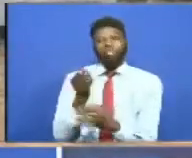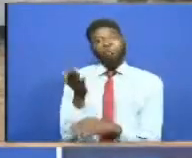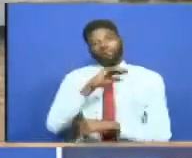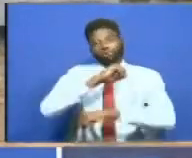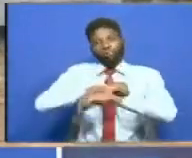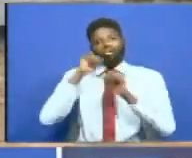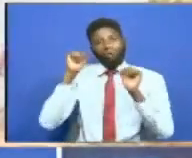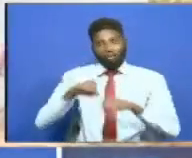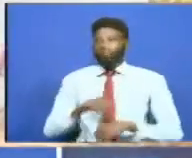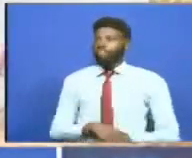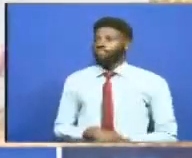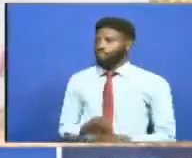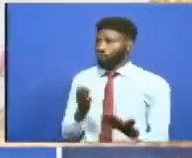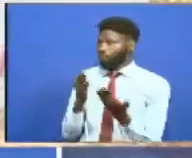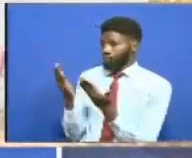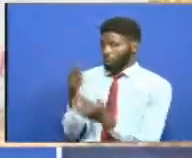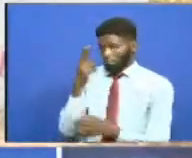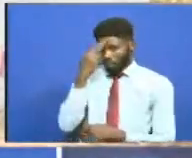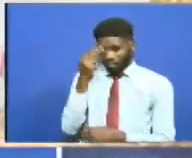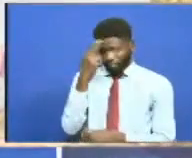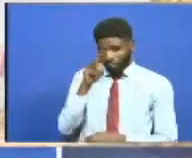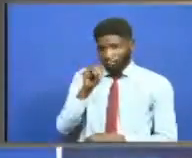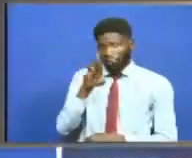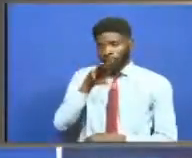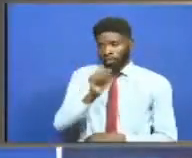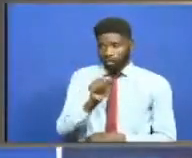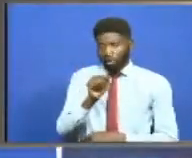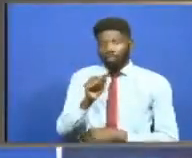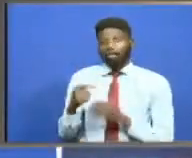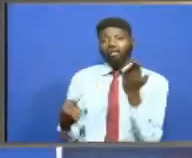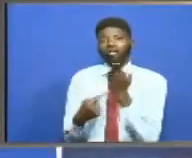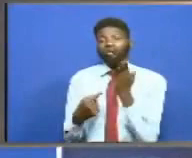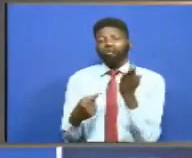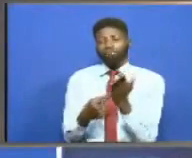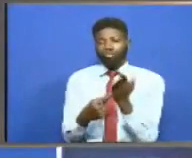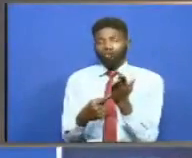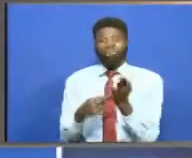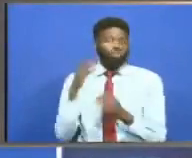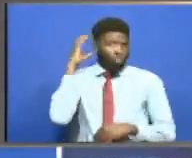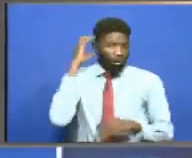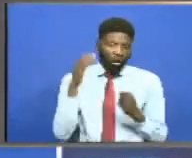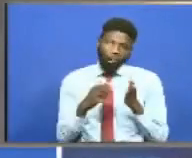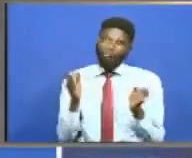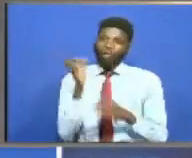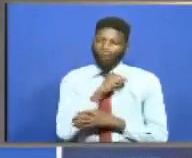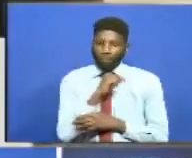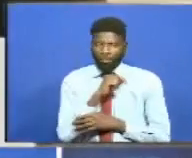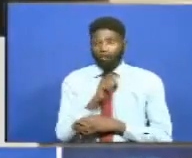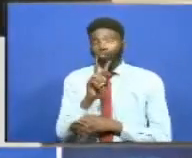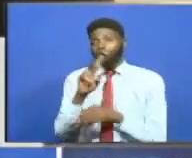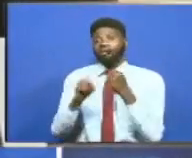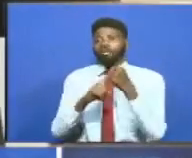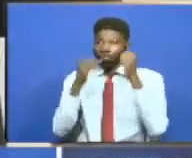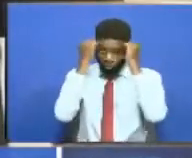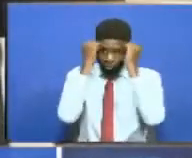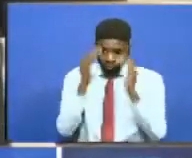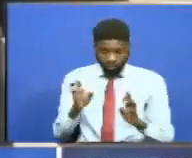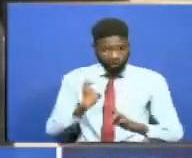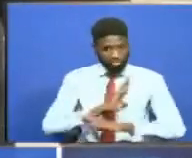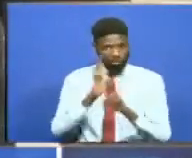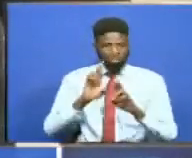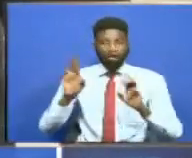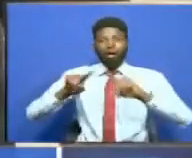Elsewhere, Maasai Mara Technical and Vocational Training College has been opened, with 26 students who were set to sit for